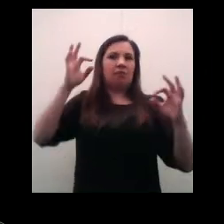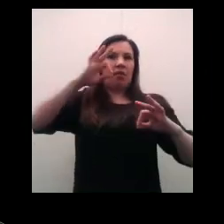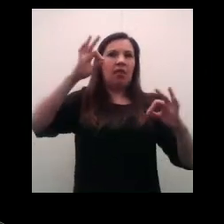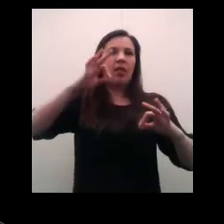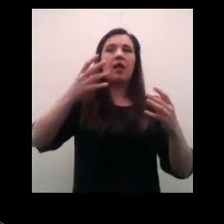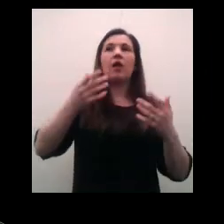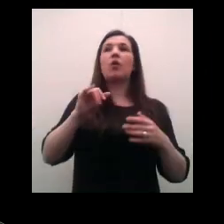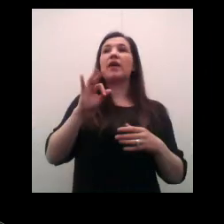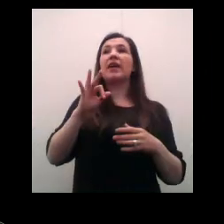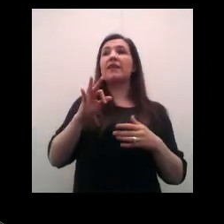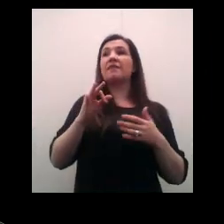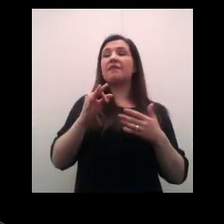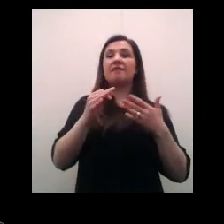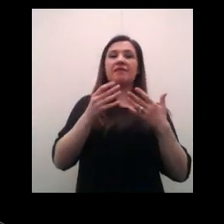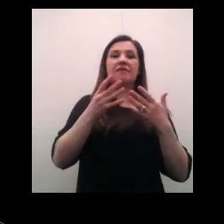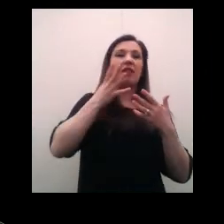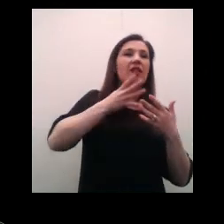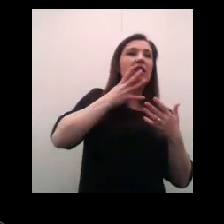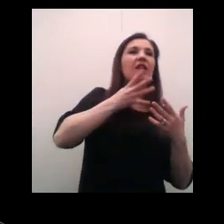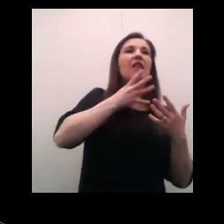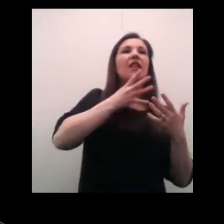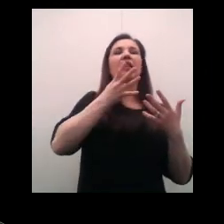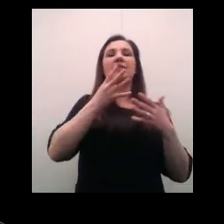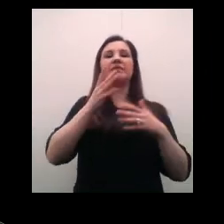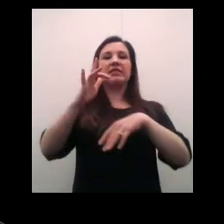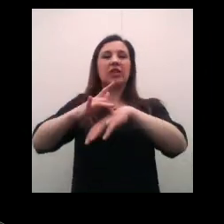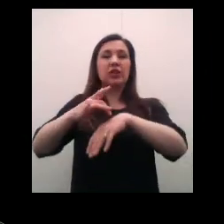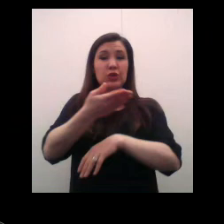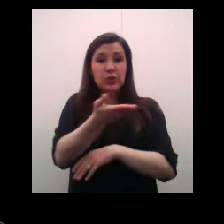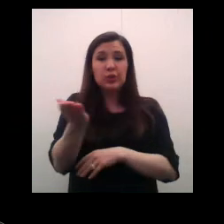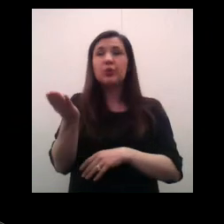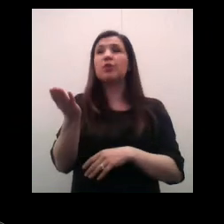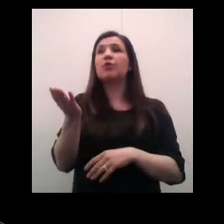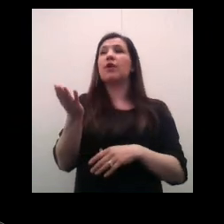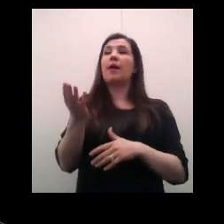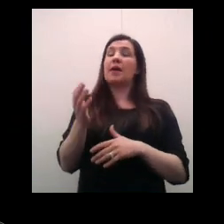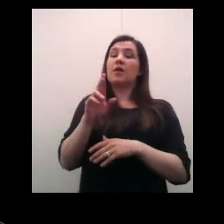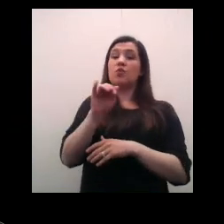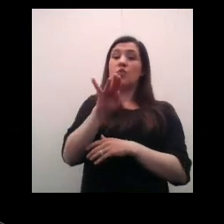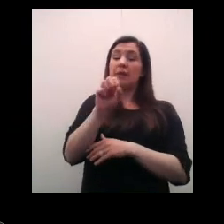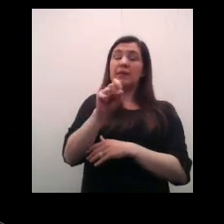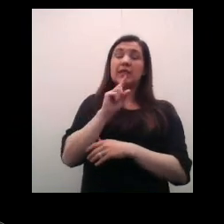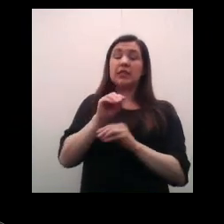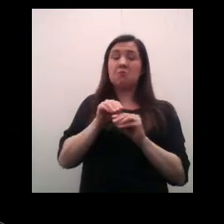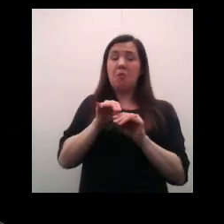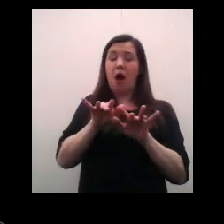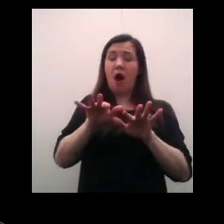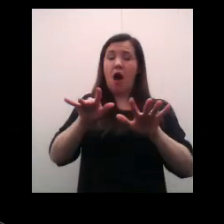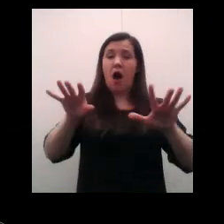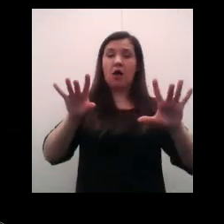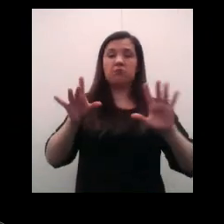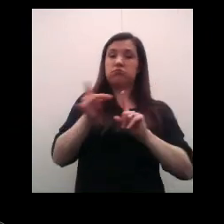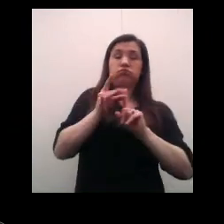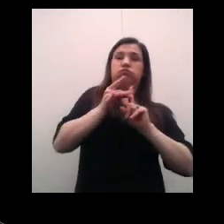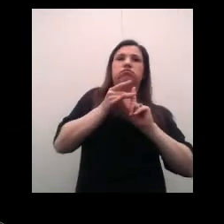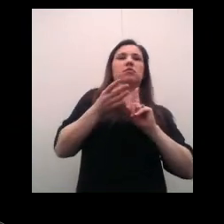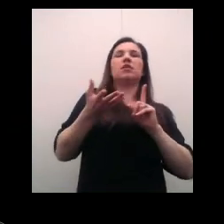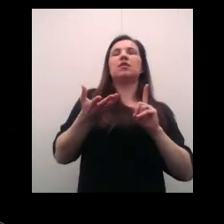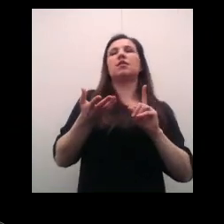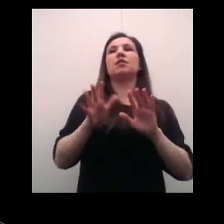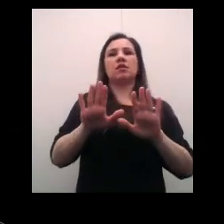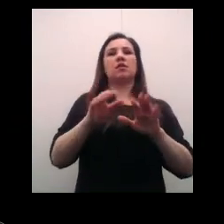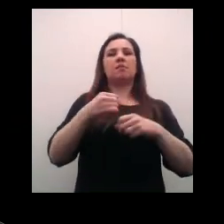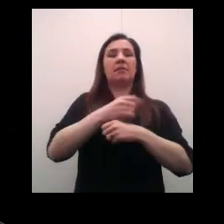somehow saliva from them got onto you. And again, rabies is very contagious, and we just want to make sure that everybody